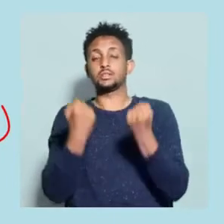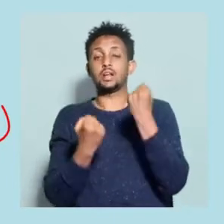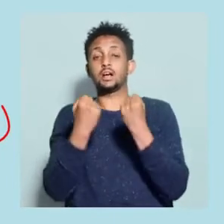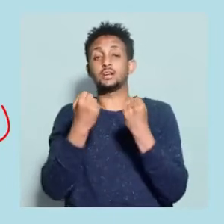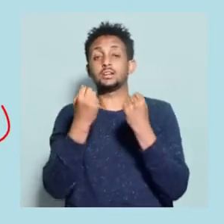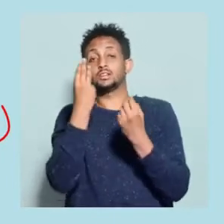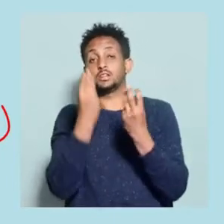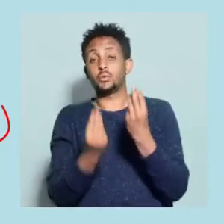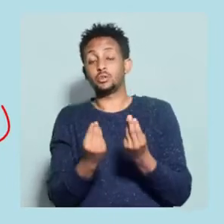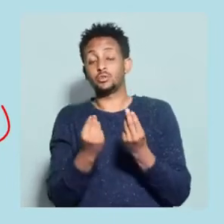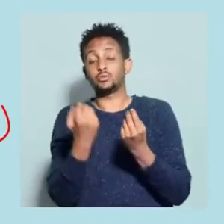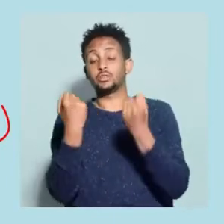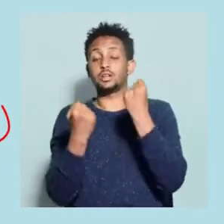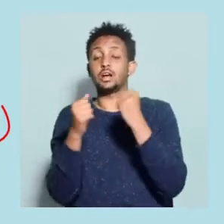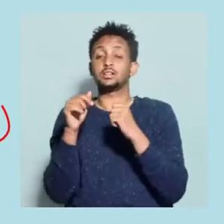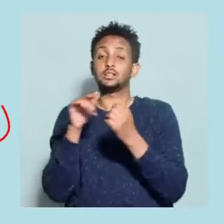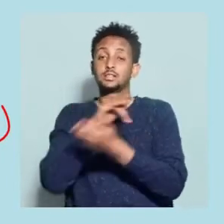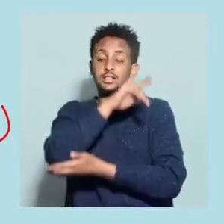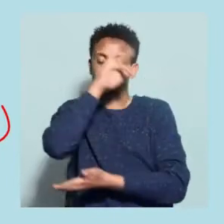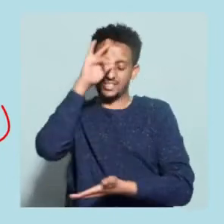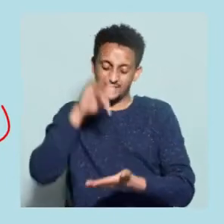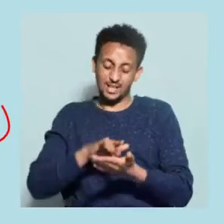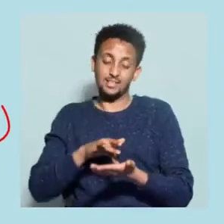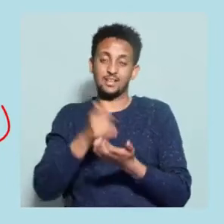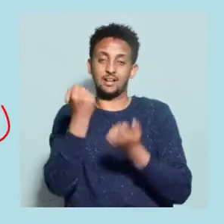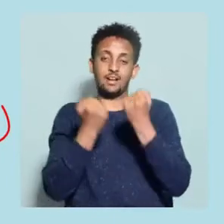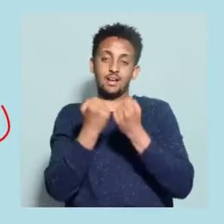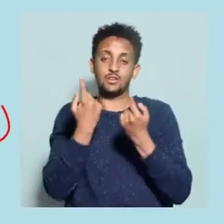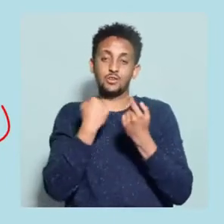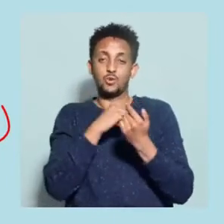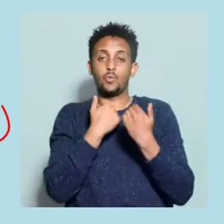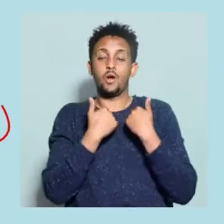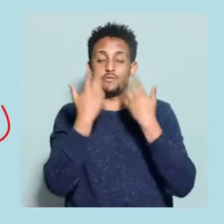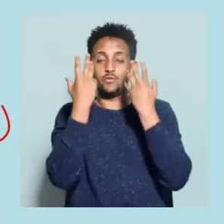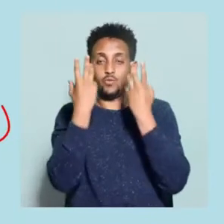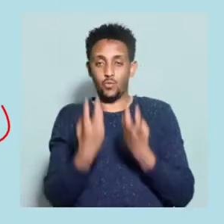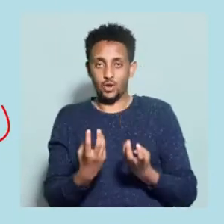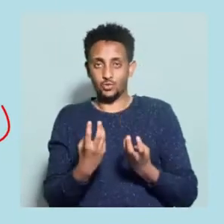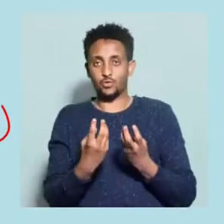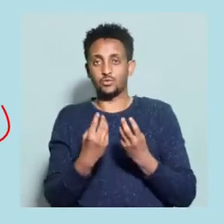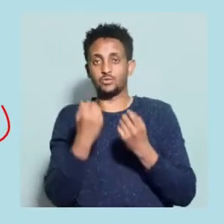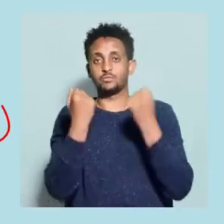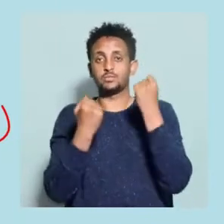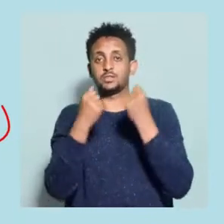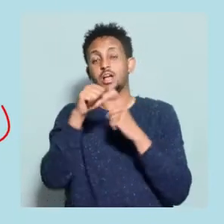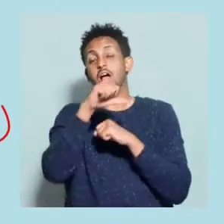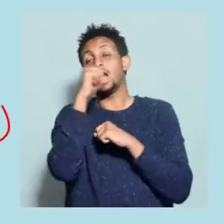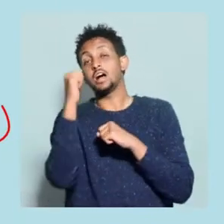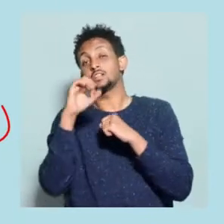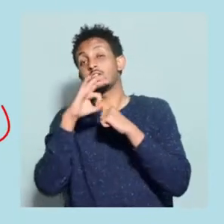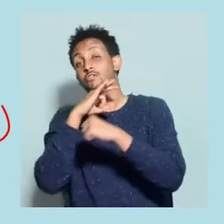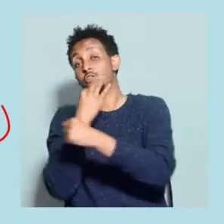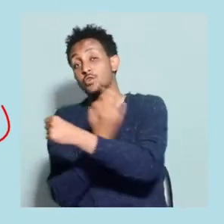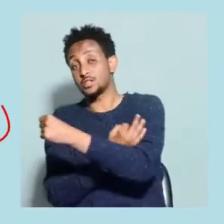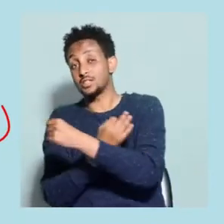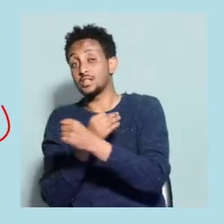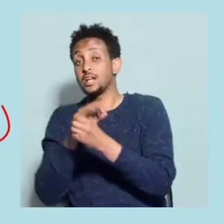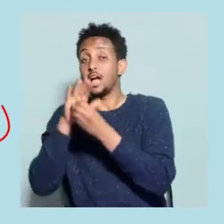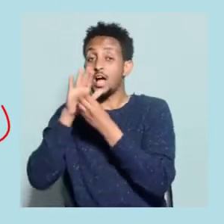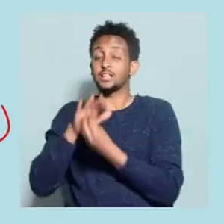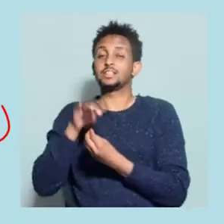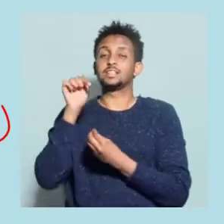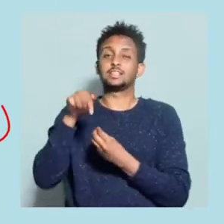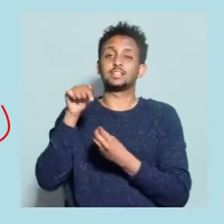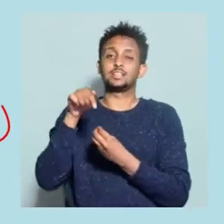The weight of the truck is exactly at the center, so that here you have the weight of the bridge. The other force or the other weight acting